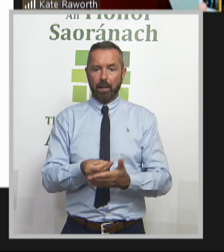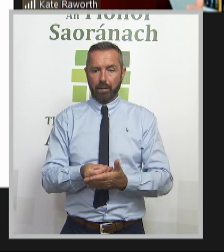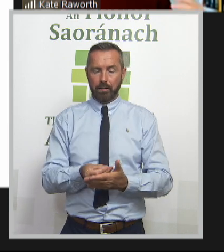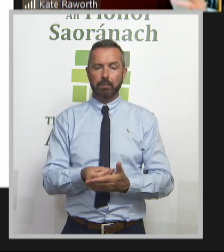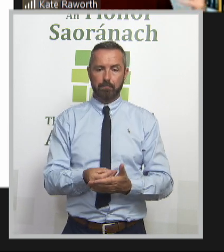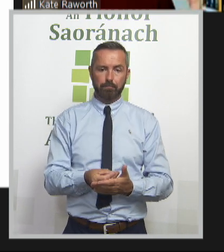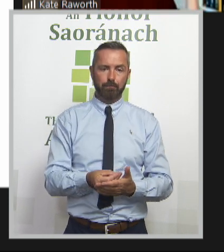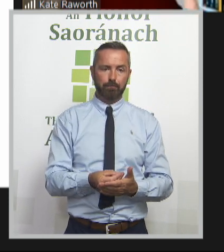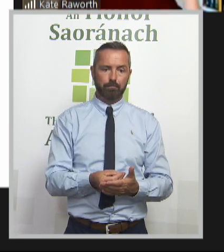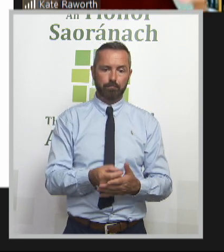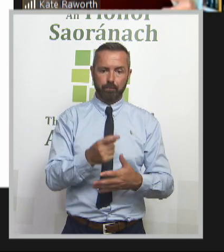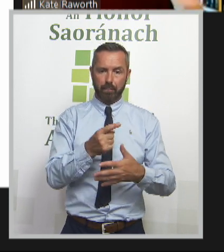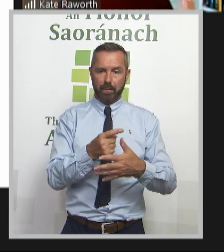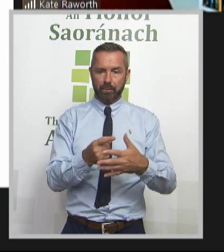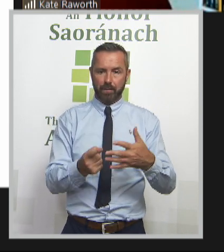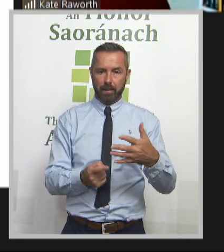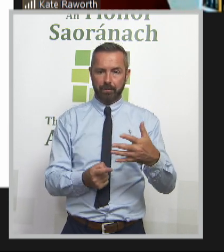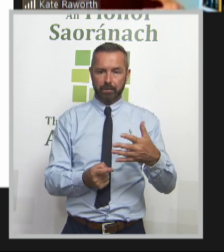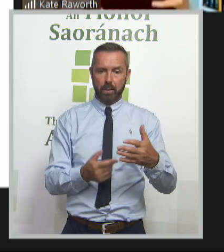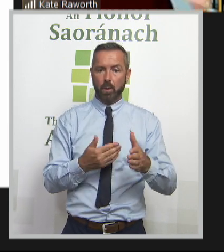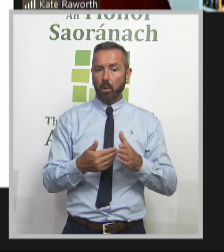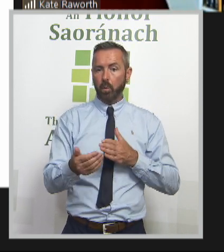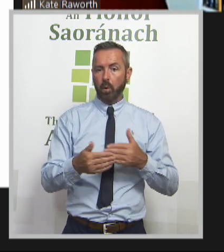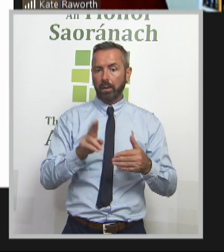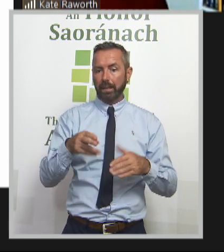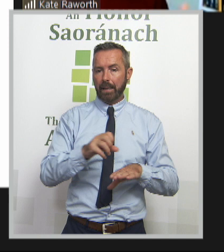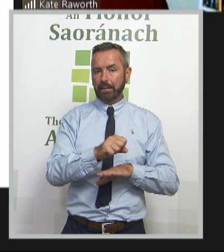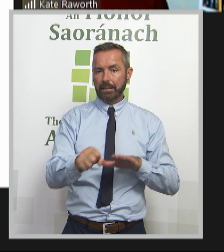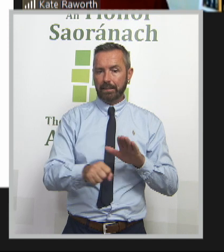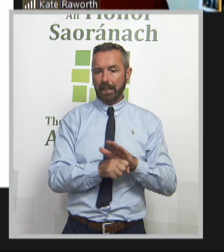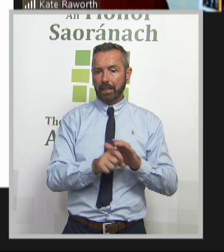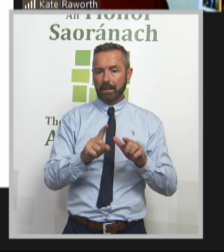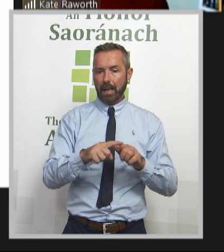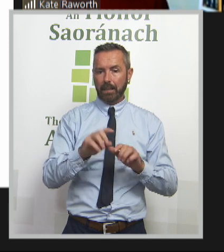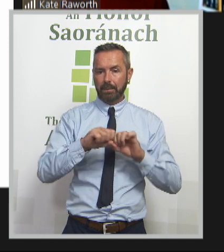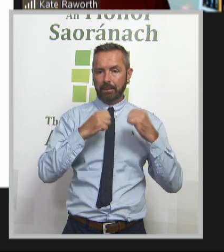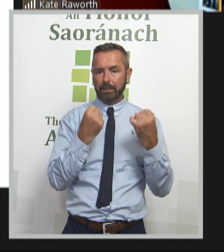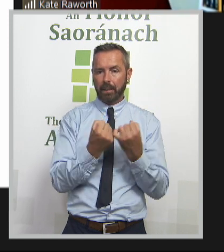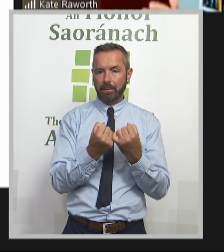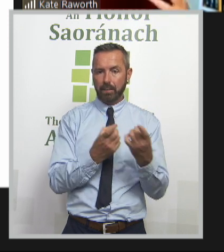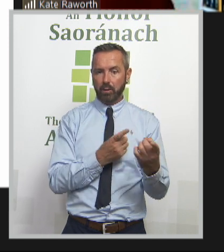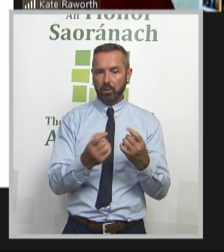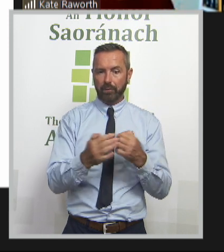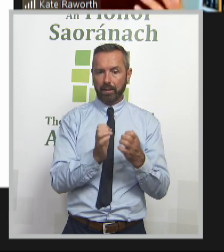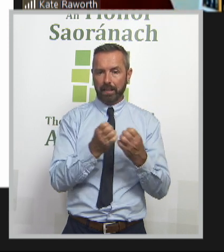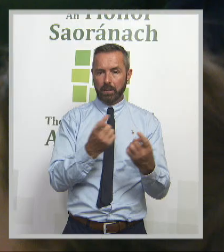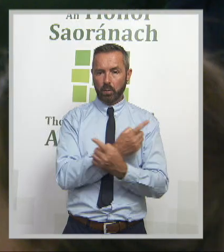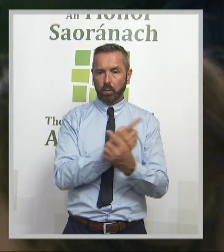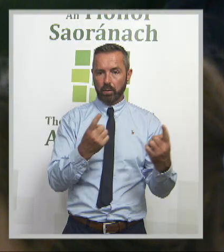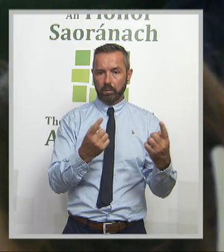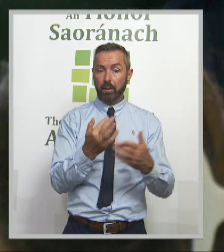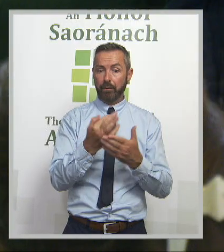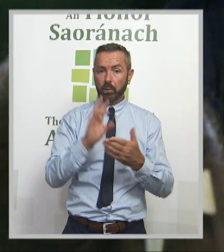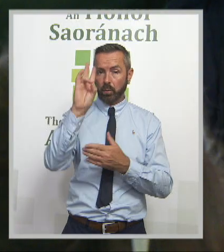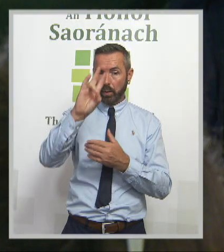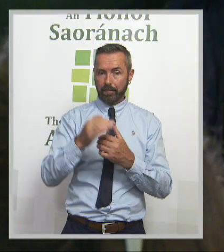is, what can the state and the society do around each one of these? So I'll just give you a few questions